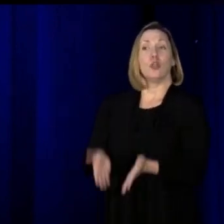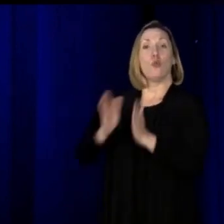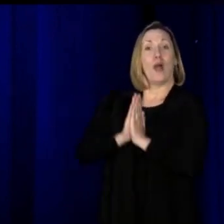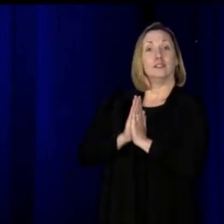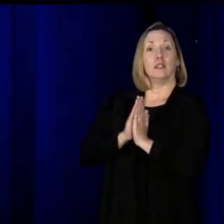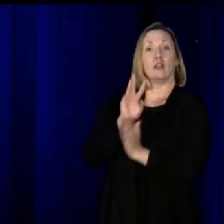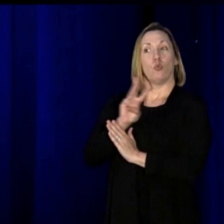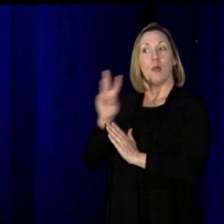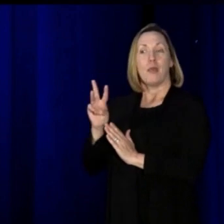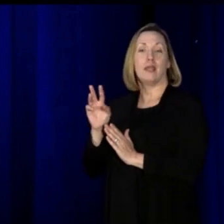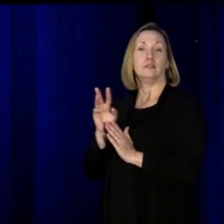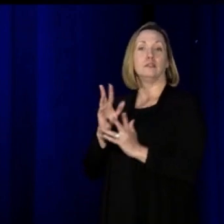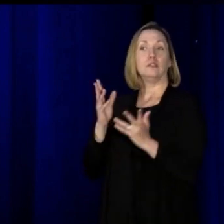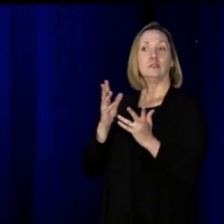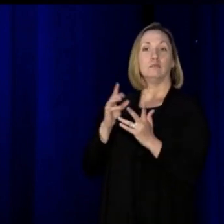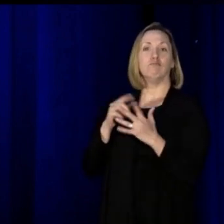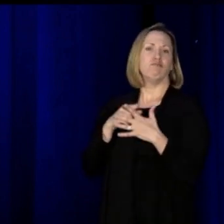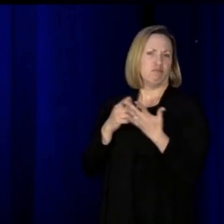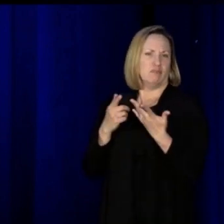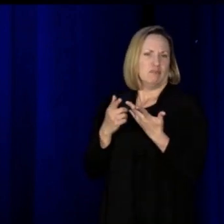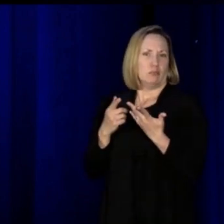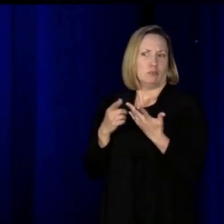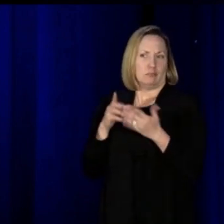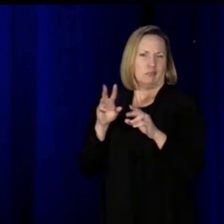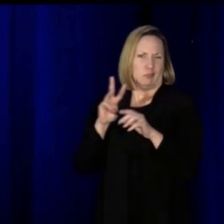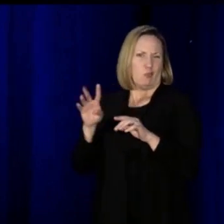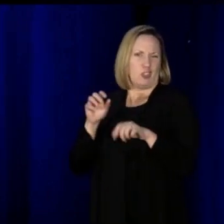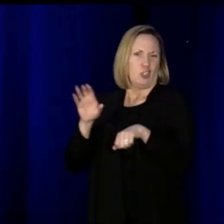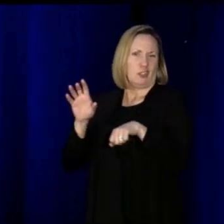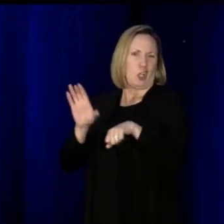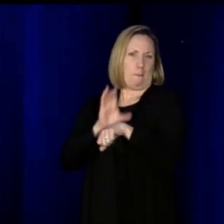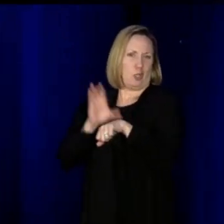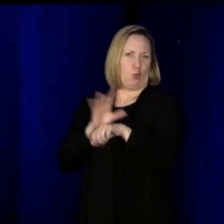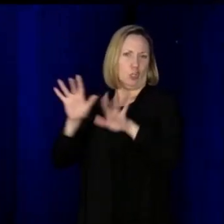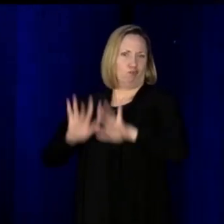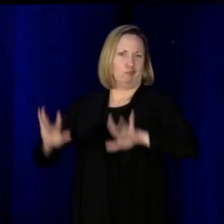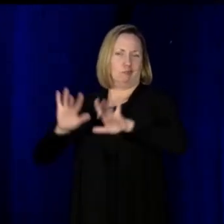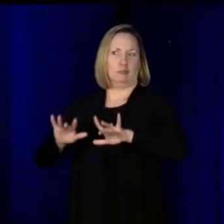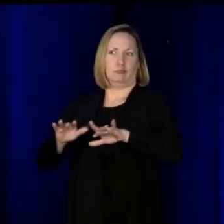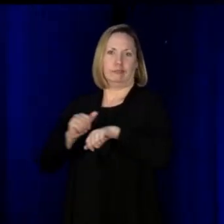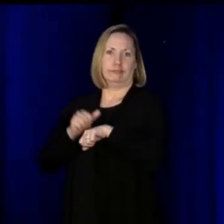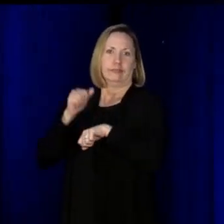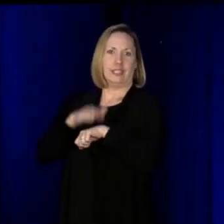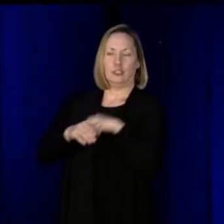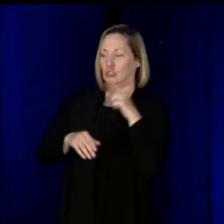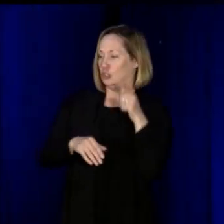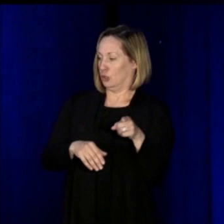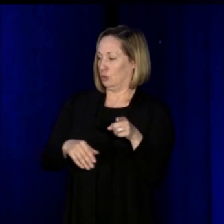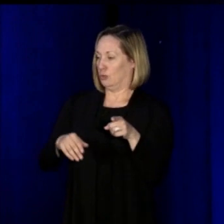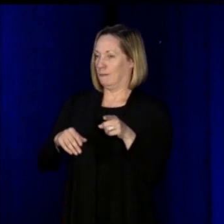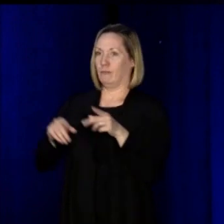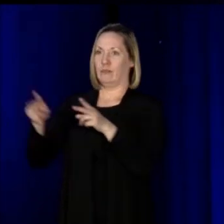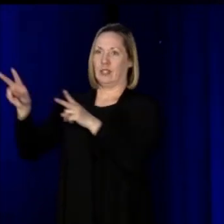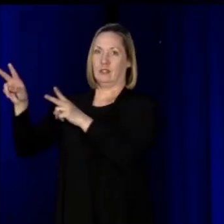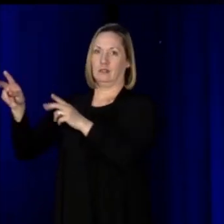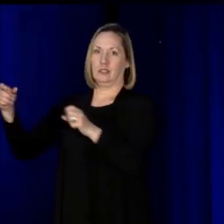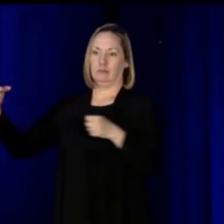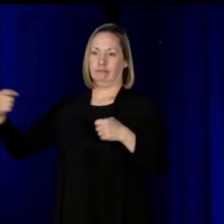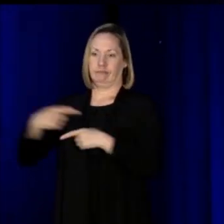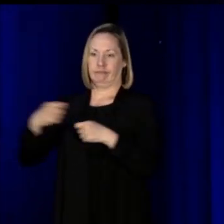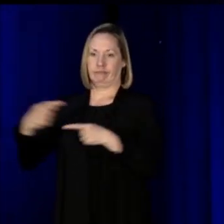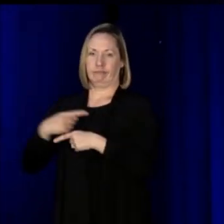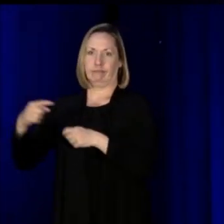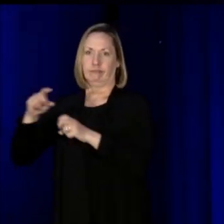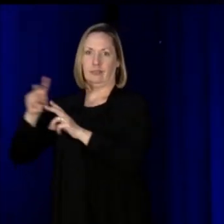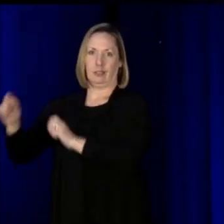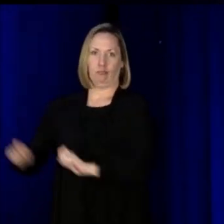web page to a web server, which is a computer, and the computer sends the files to you, and you load them in your browser, and ta-da. That's